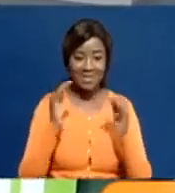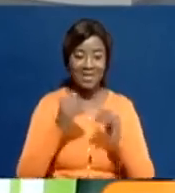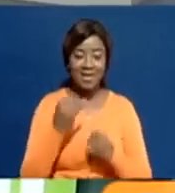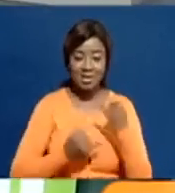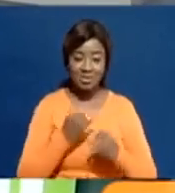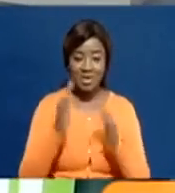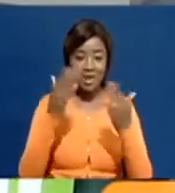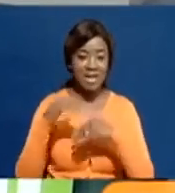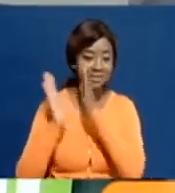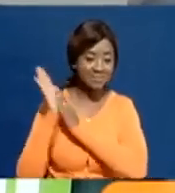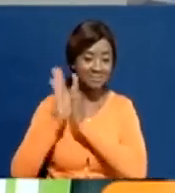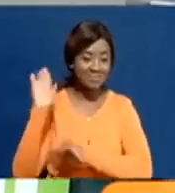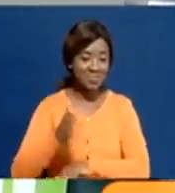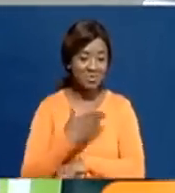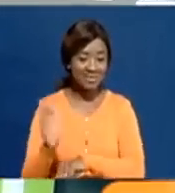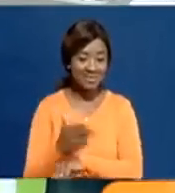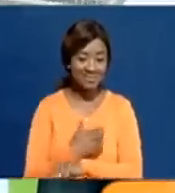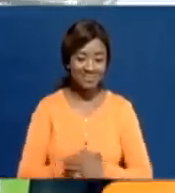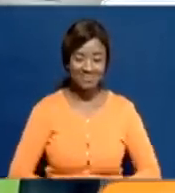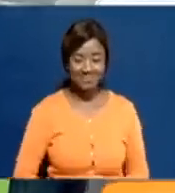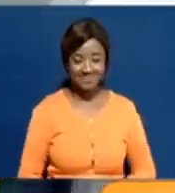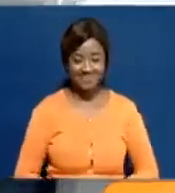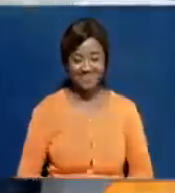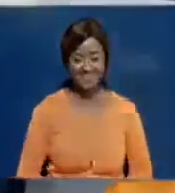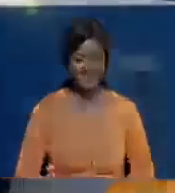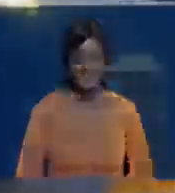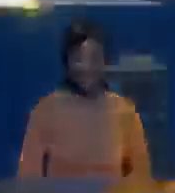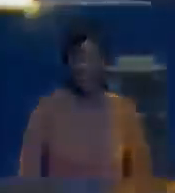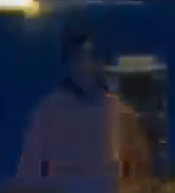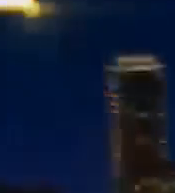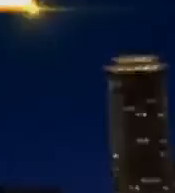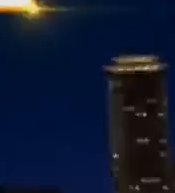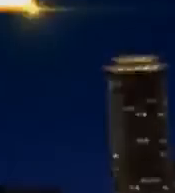evening. One Love is up next. Bye.